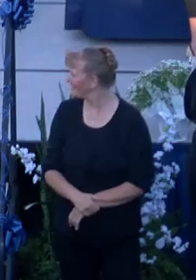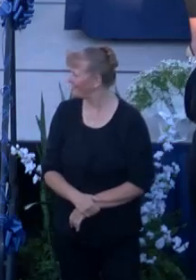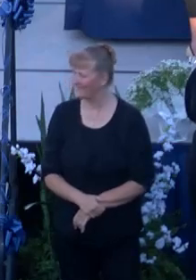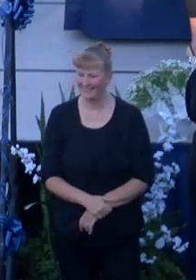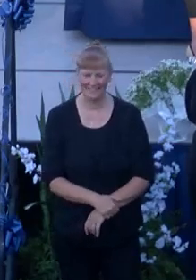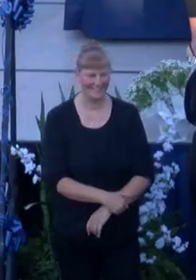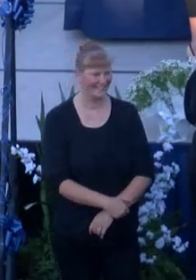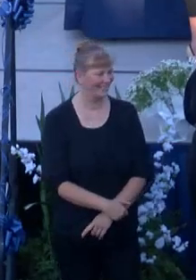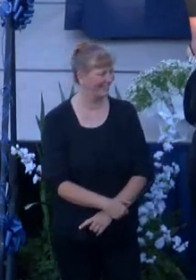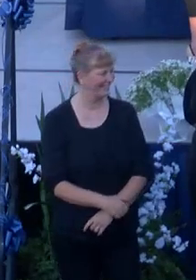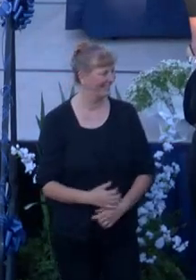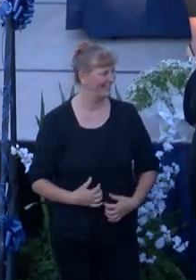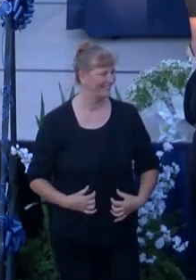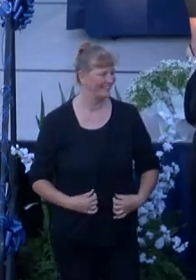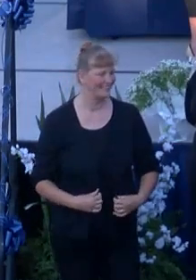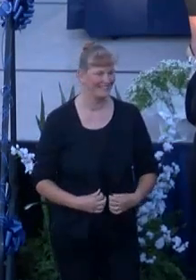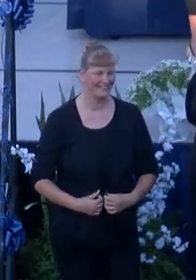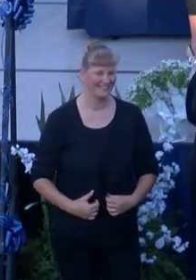Jesus Zarate.